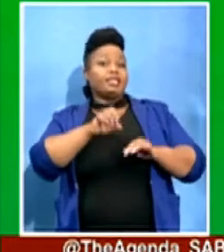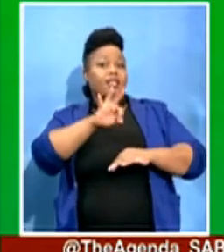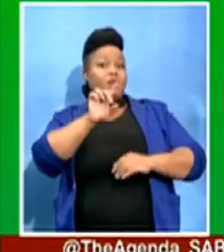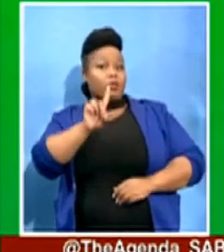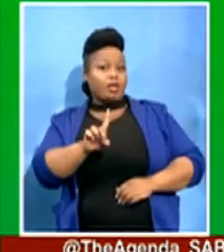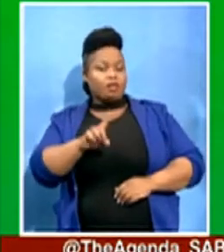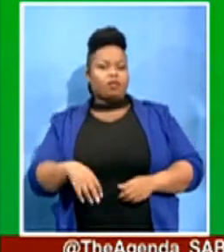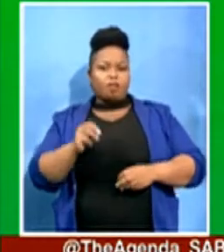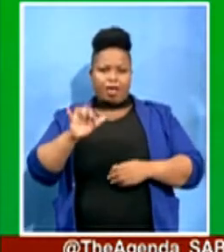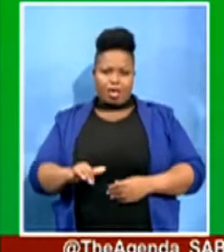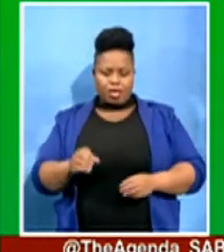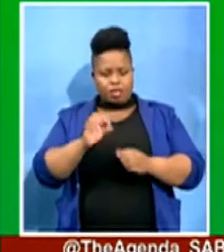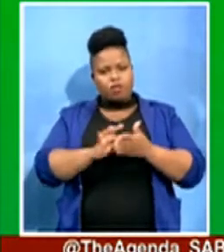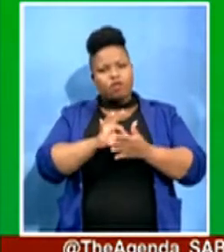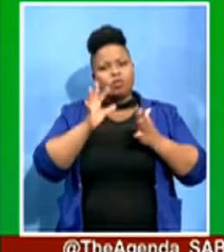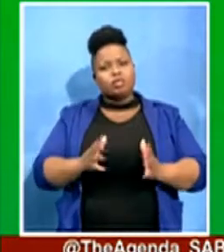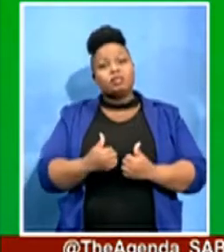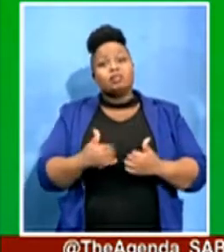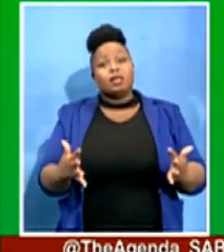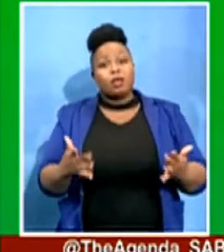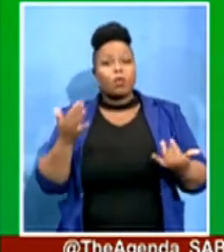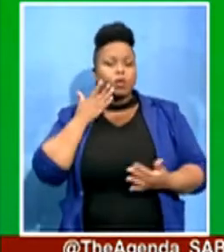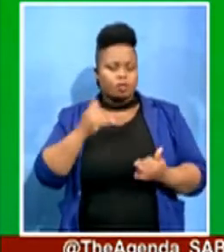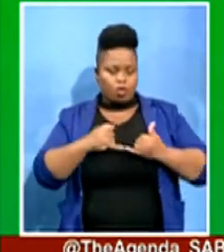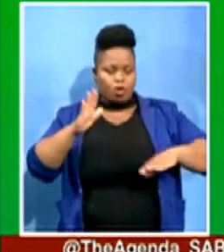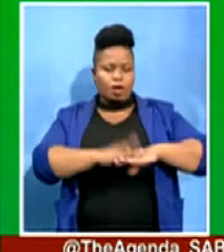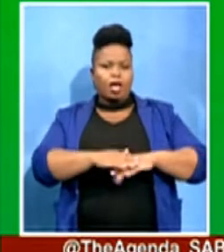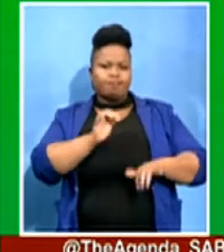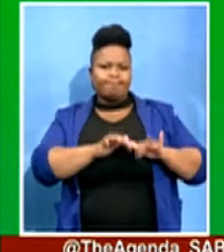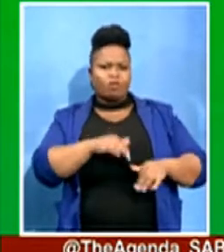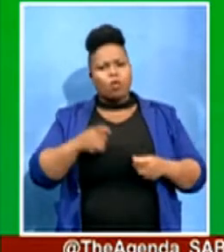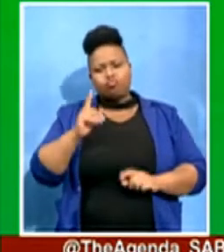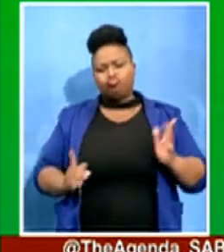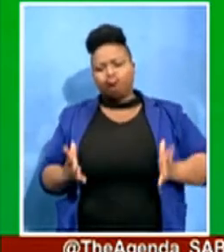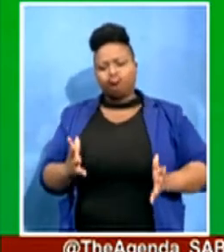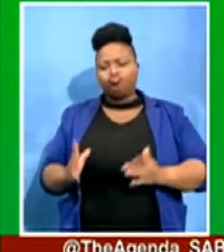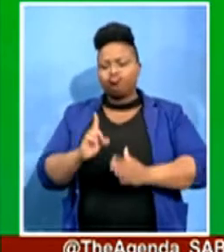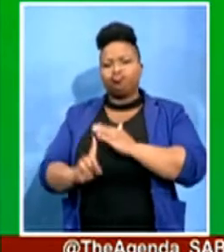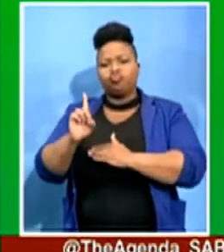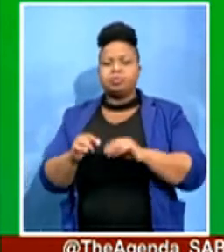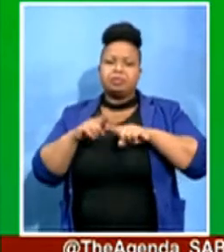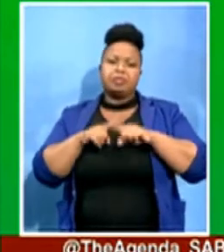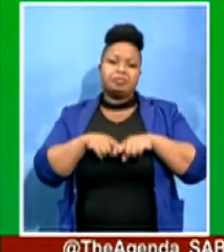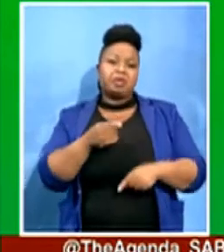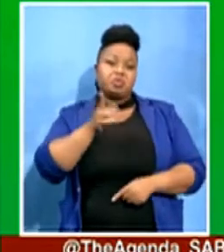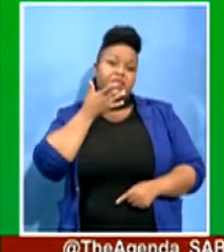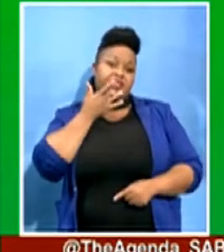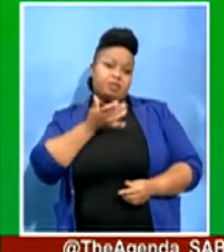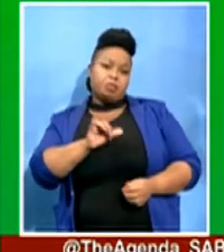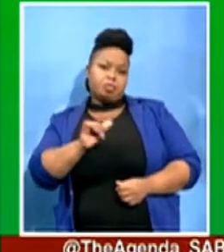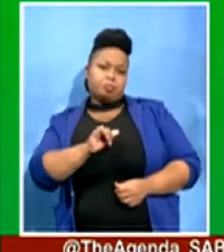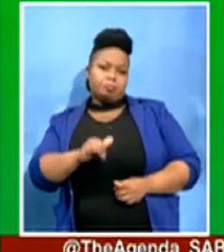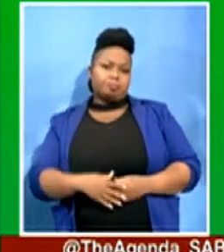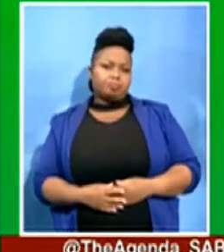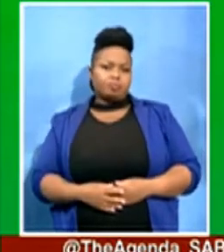place either electronically or in person, depending on what the voter prefers. We are busy finalizing the appointment of